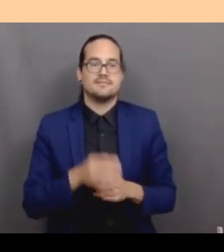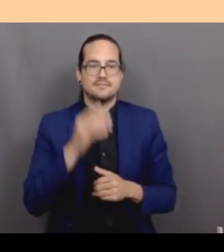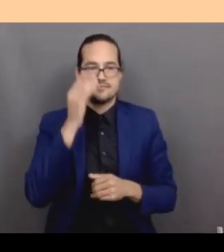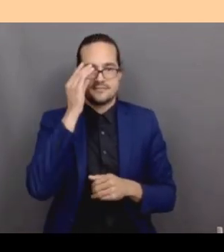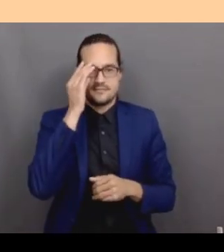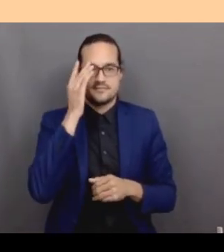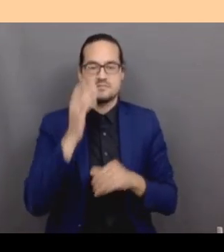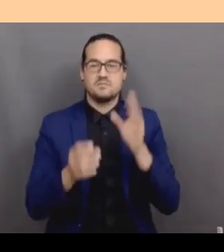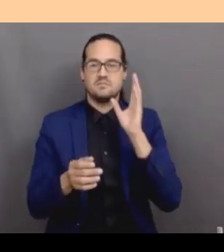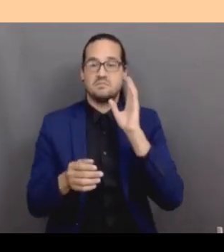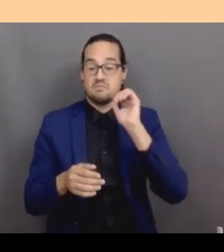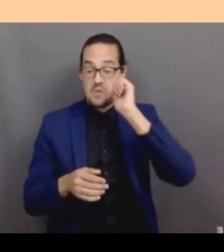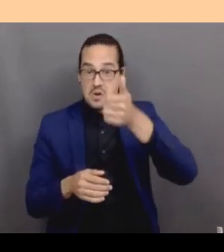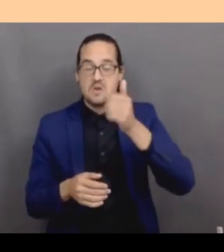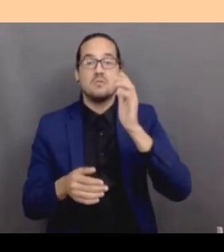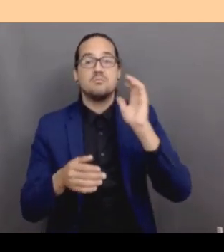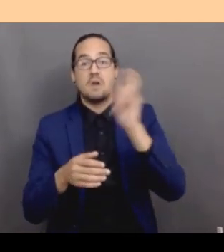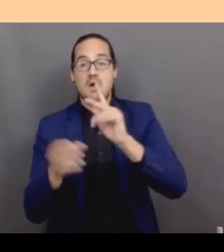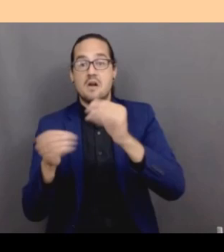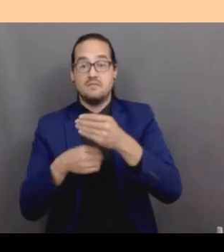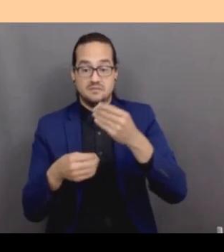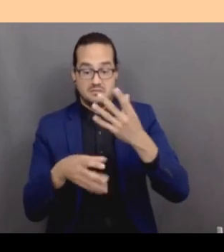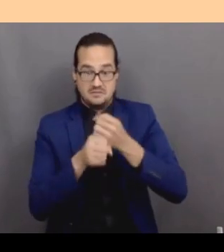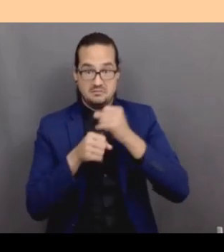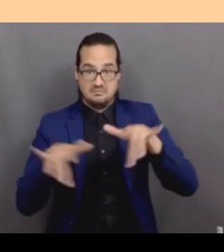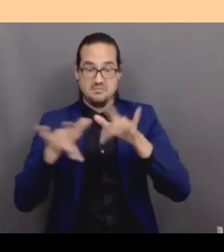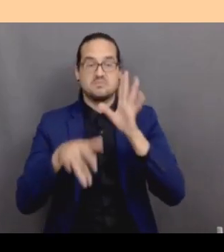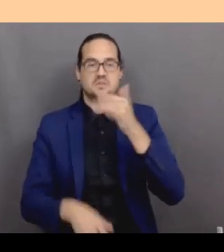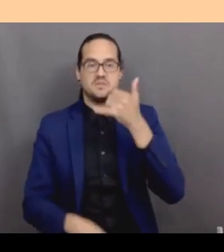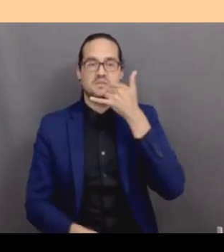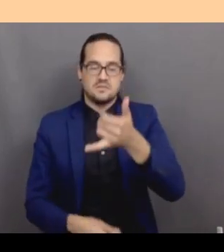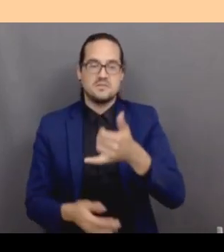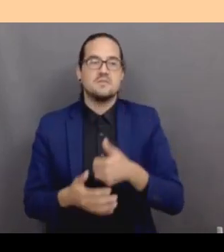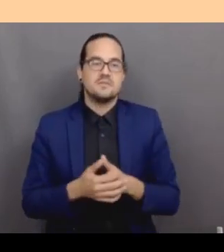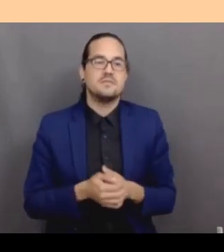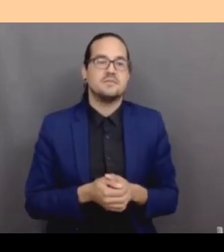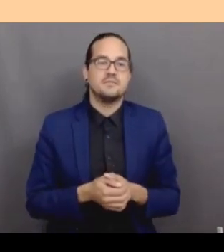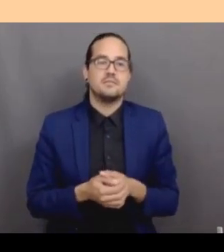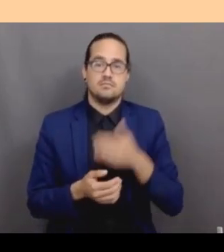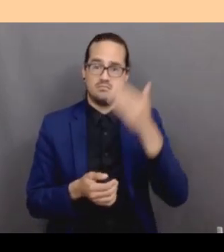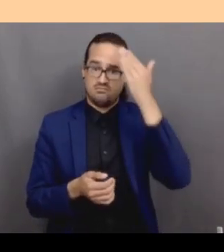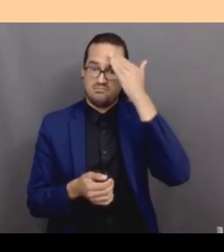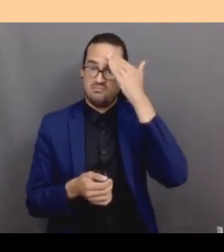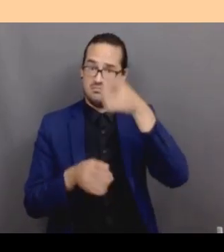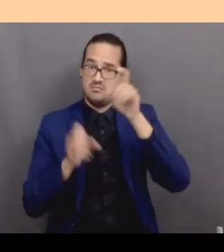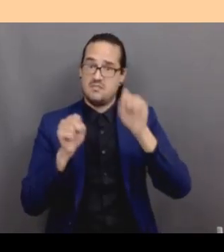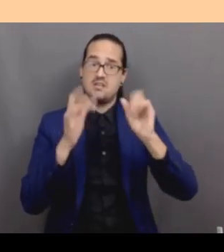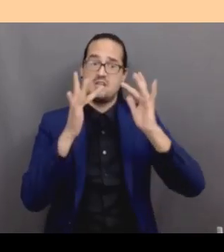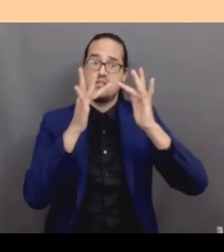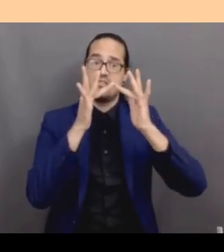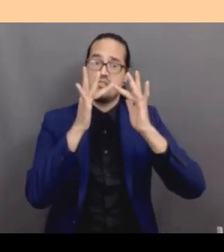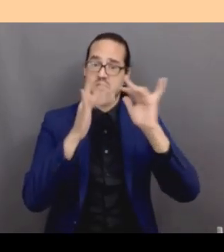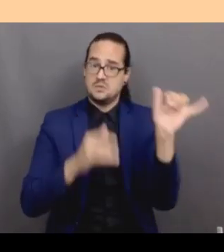do know that you are able to reach out at any time. We also have our up-to-date website, which is at